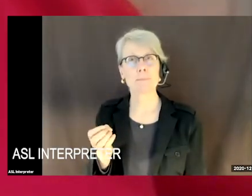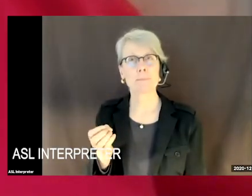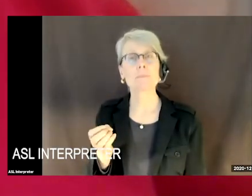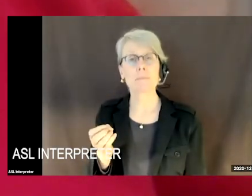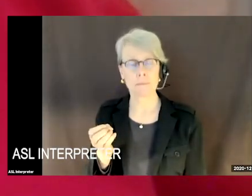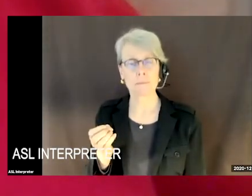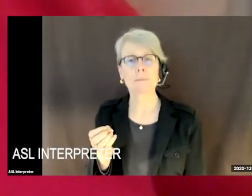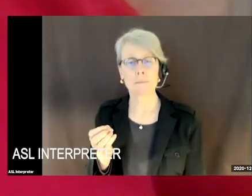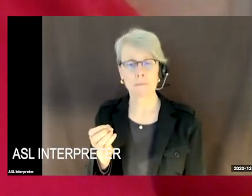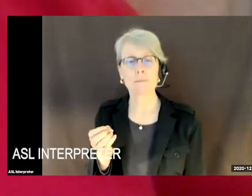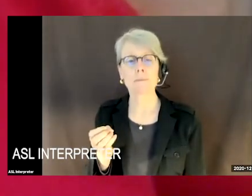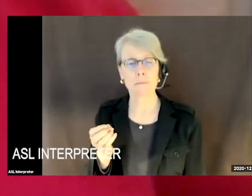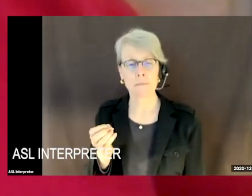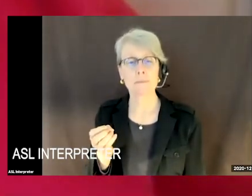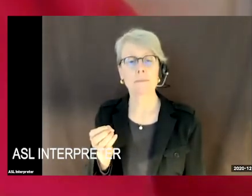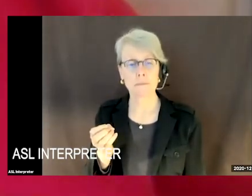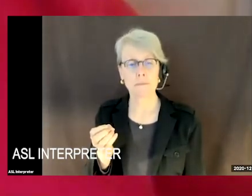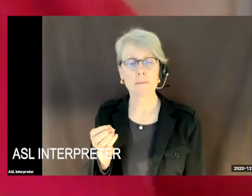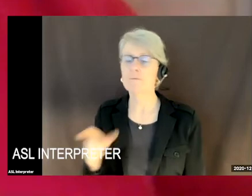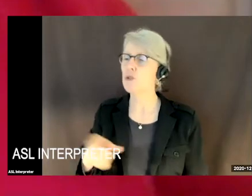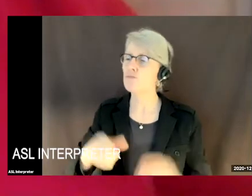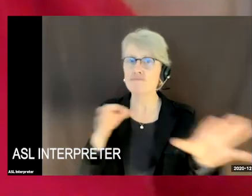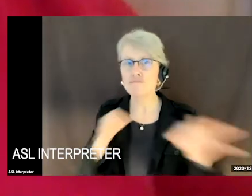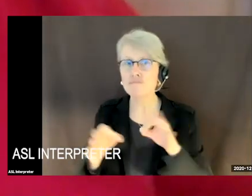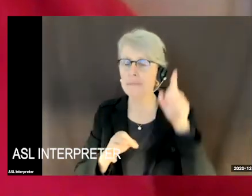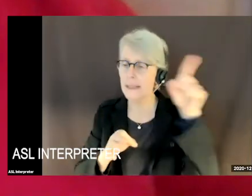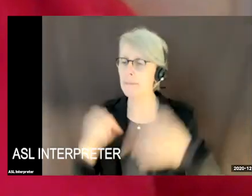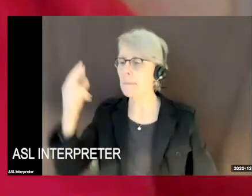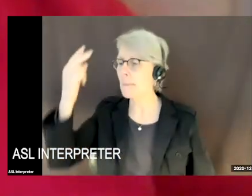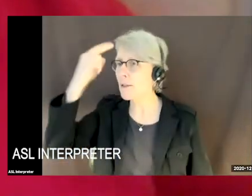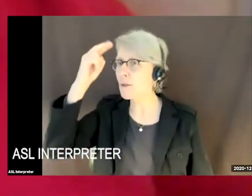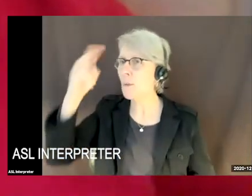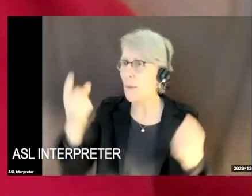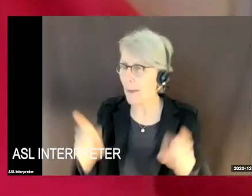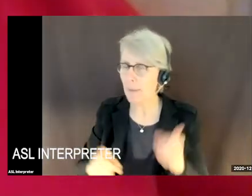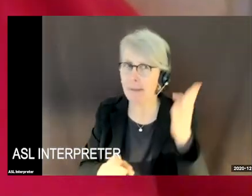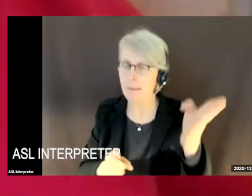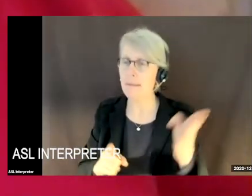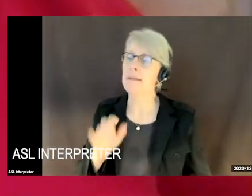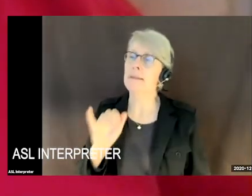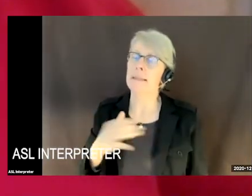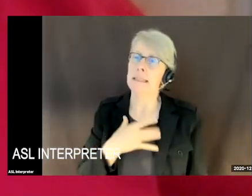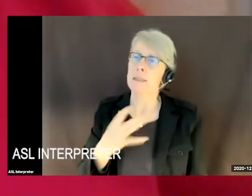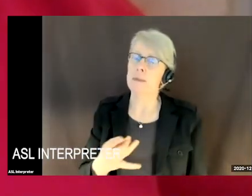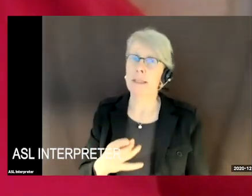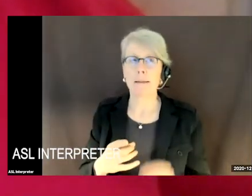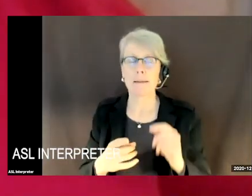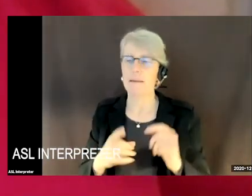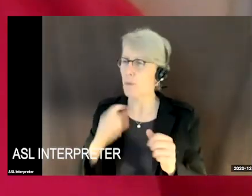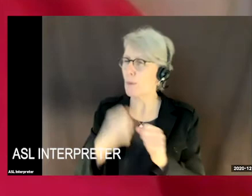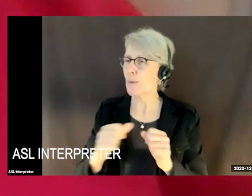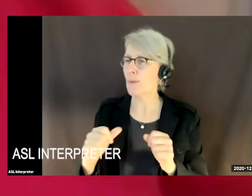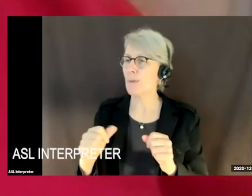it struck me when you were talking about the case in the case study in Mexico, that they, one